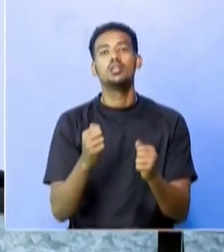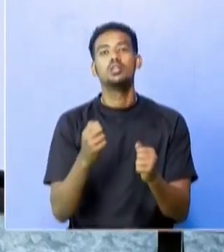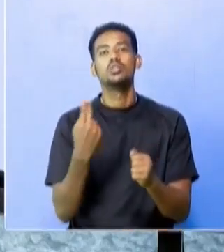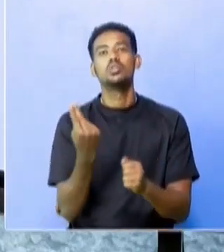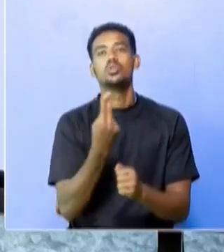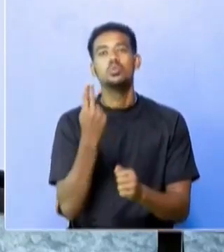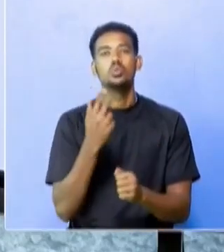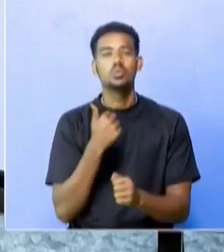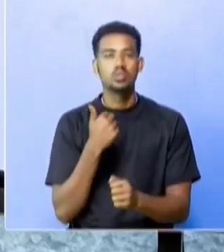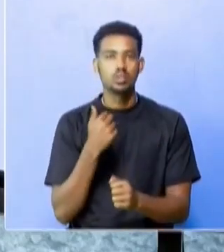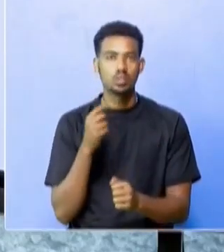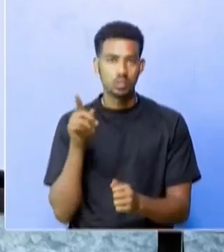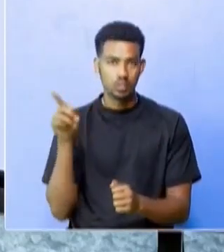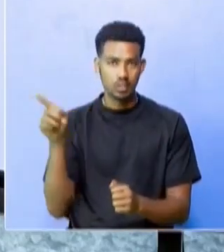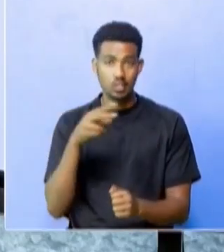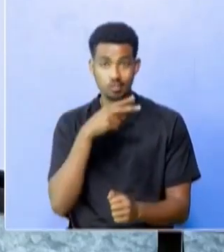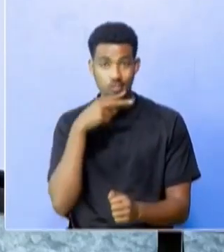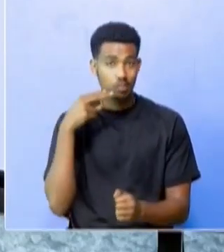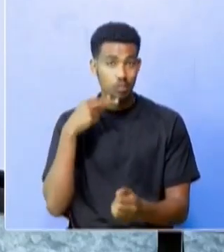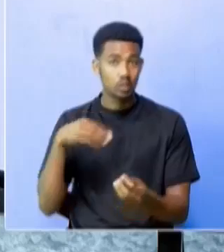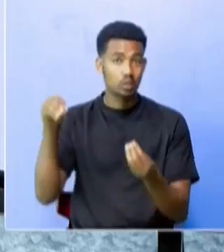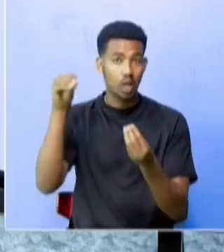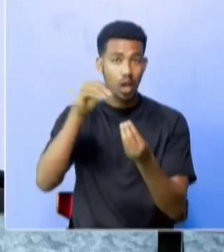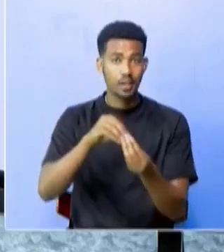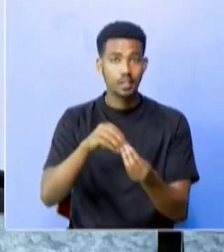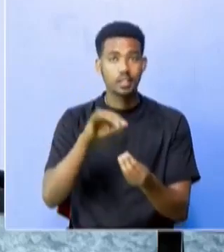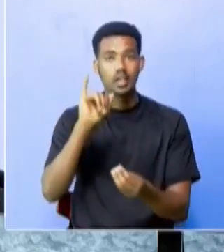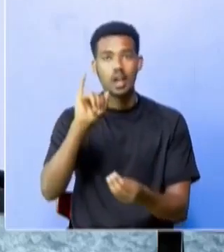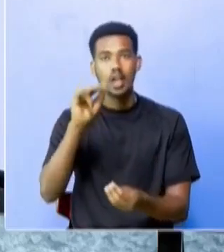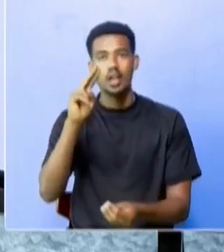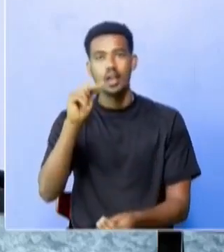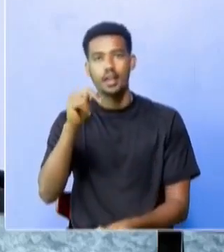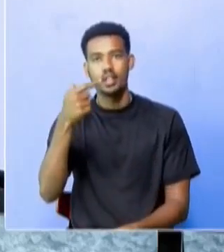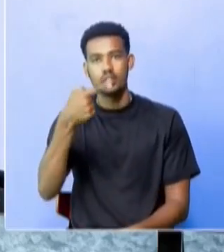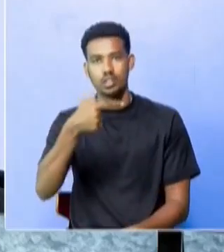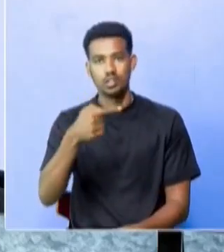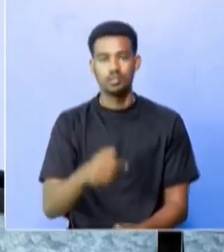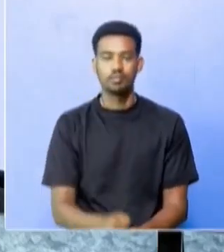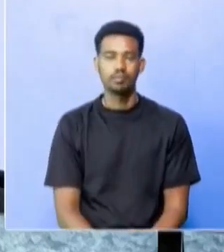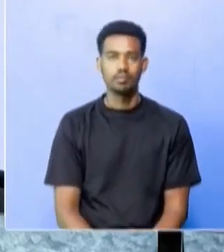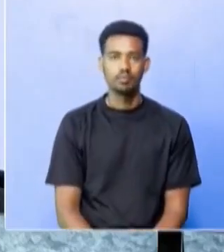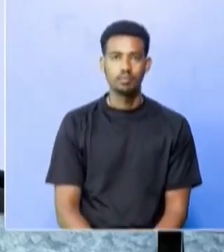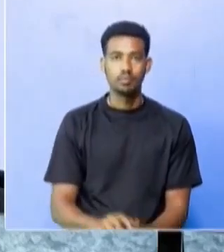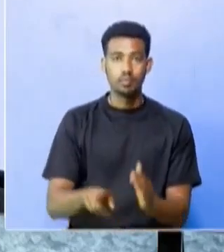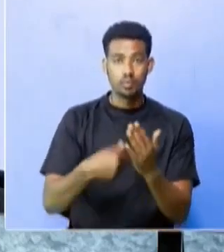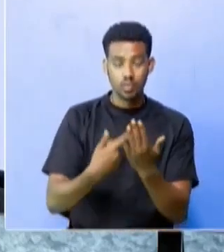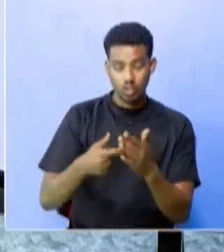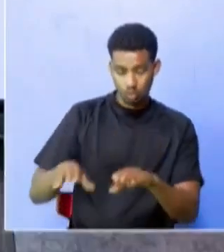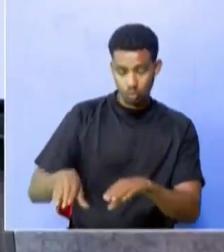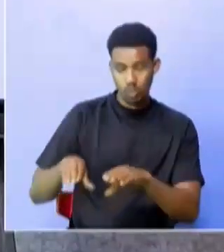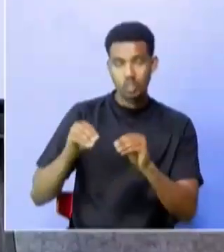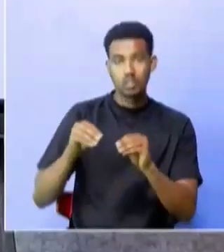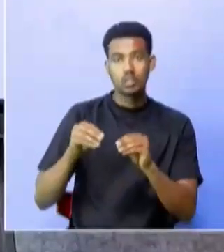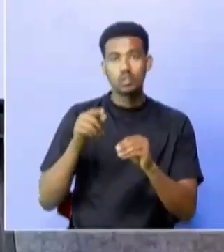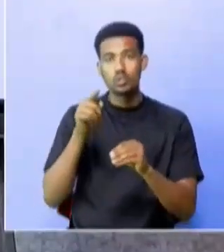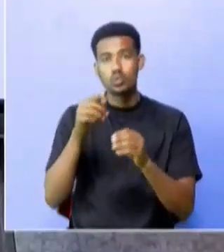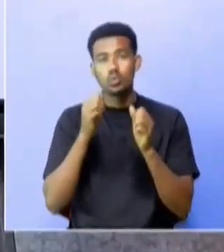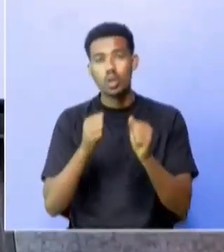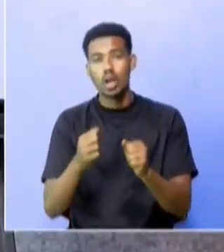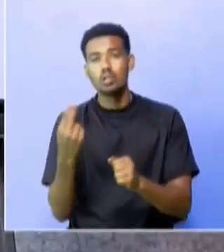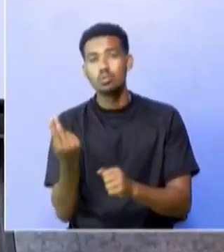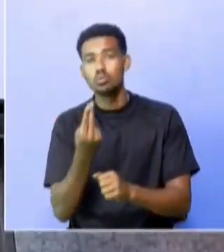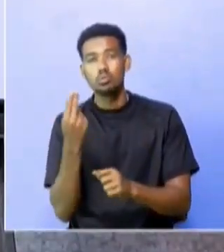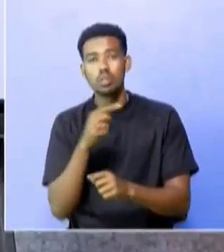these verbs by adding ing. So students, you can use them